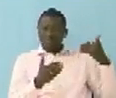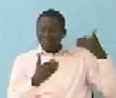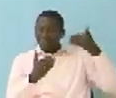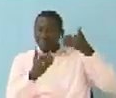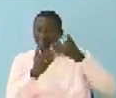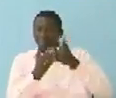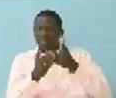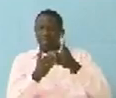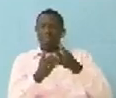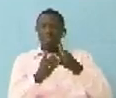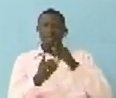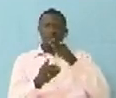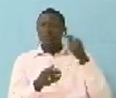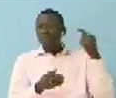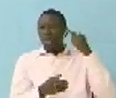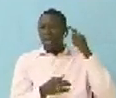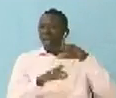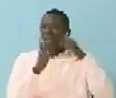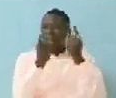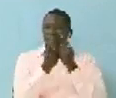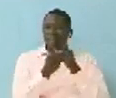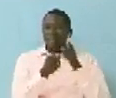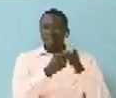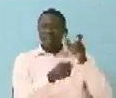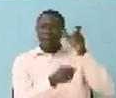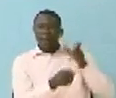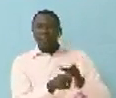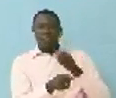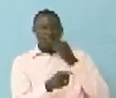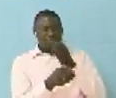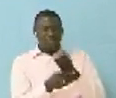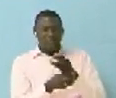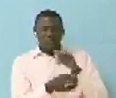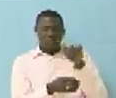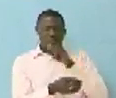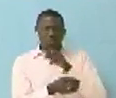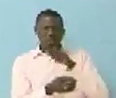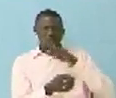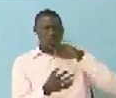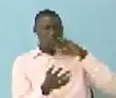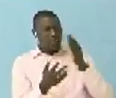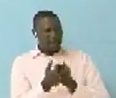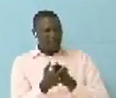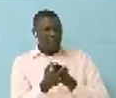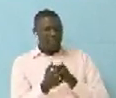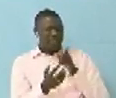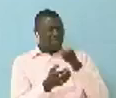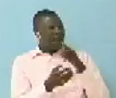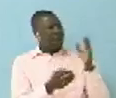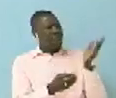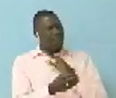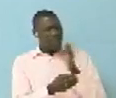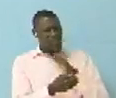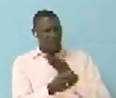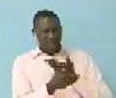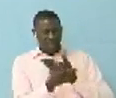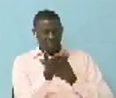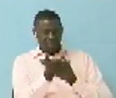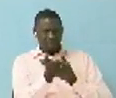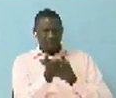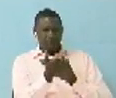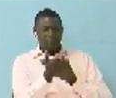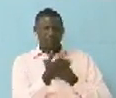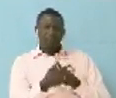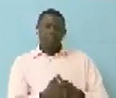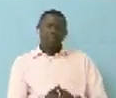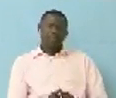you hear anything that he has said which you believe is a lie? I mean for jam for ya mwele I mean for be for jam for kuma soro